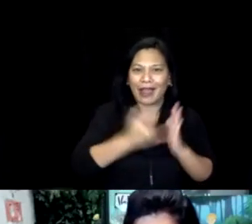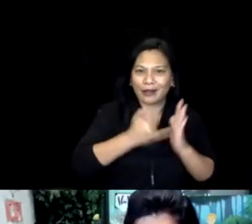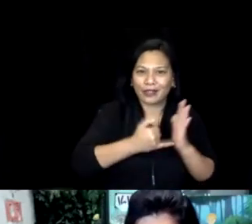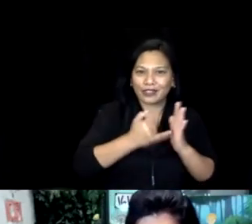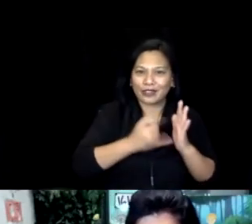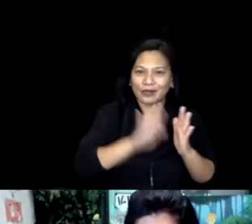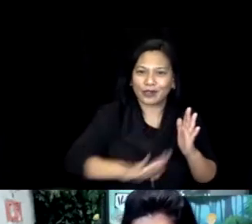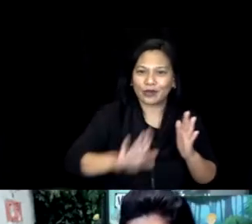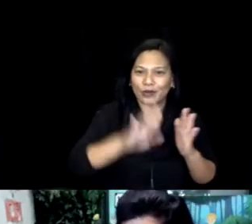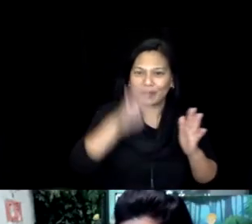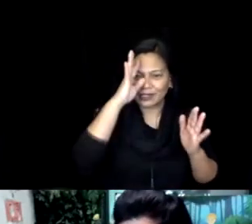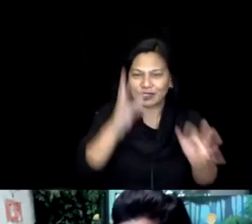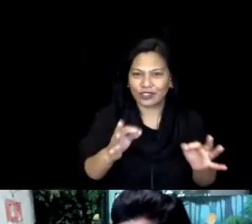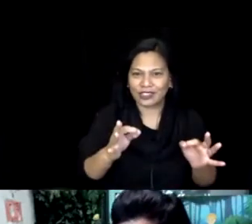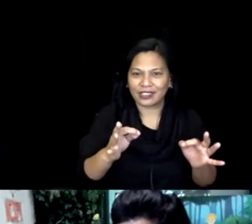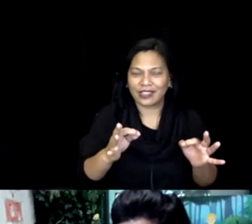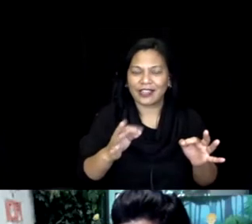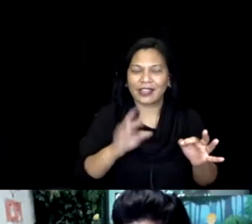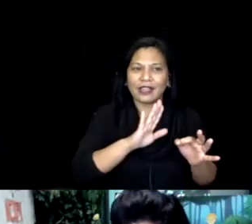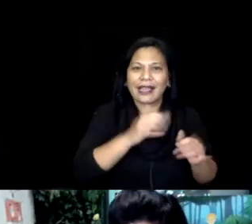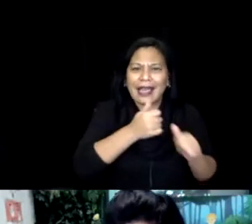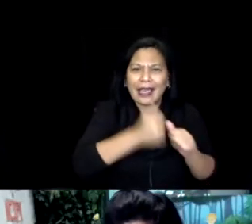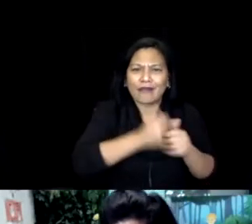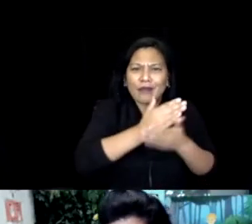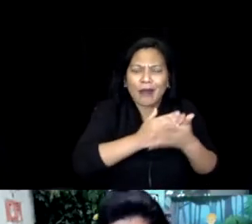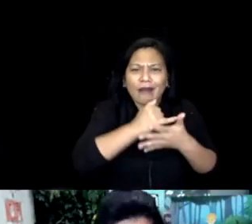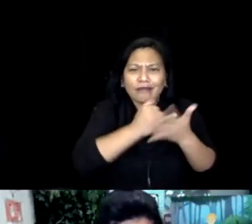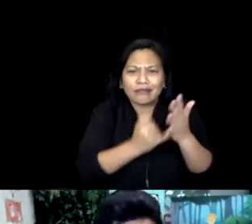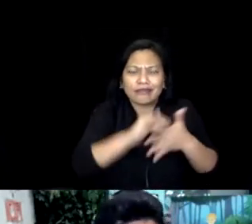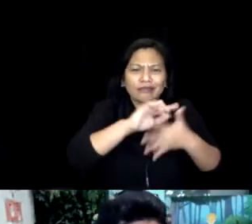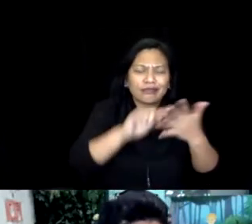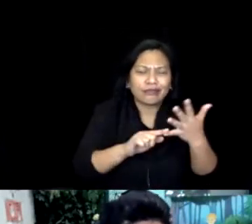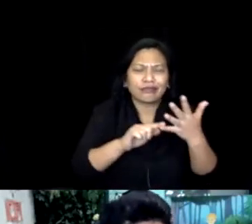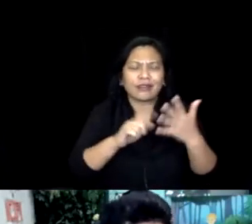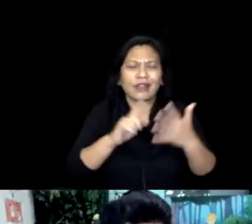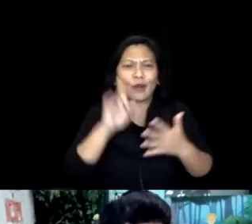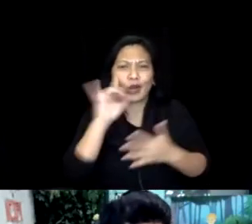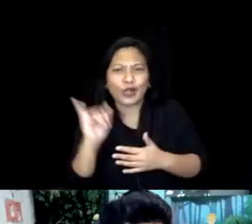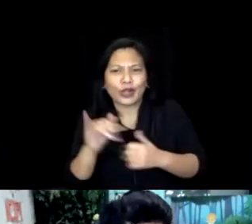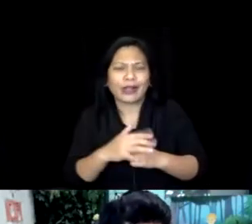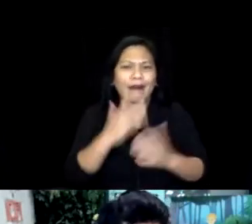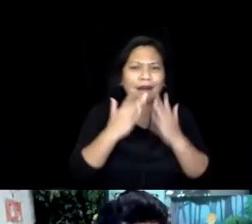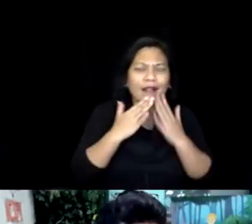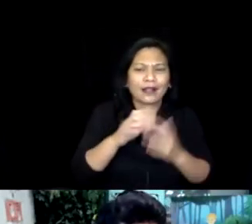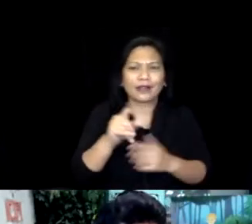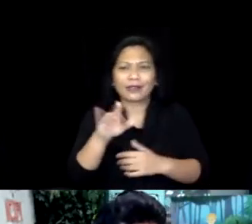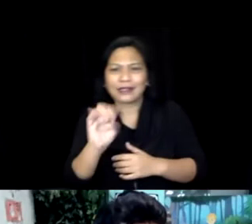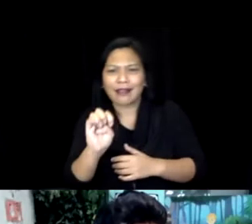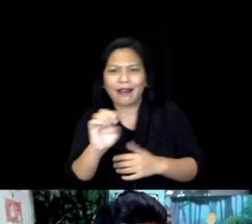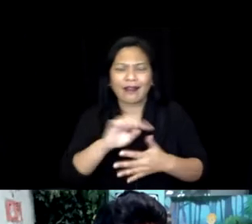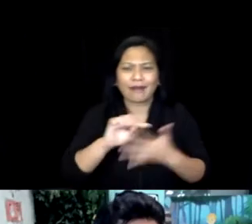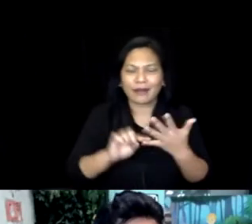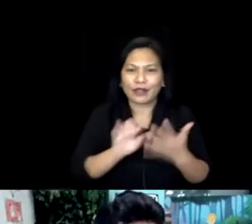to decide every aspect of what it looks like, how it feels, how stylized it is, what you omit,